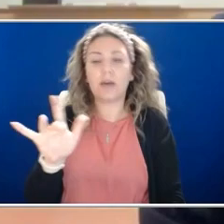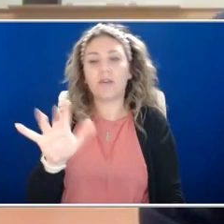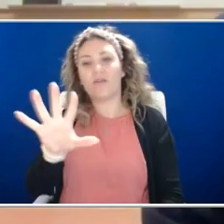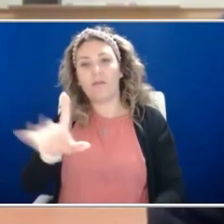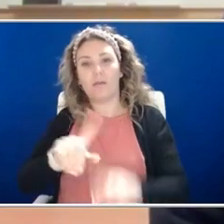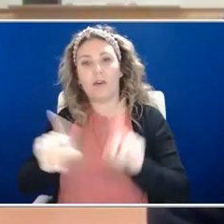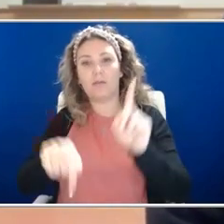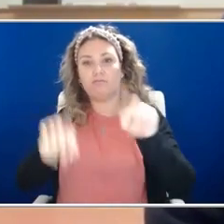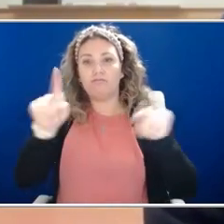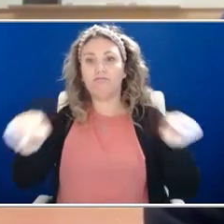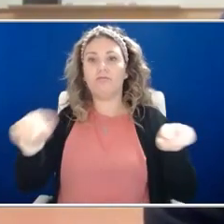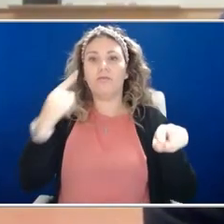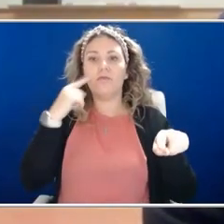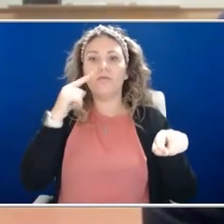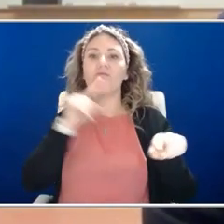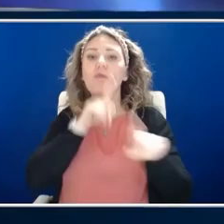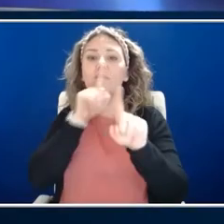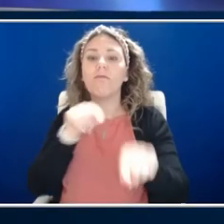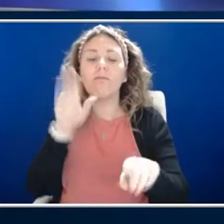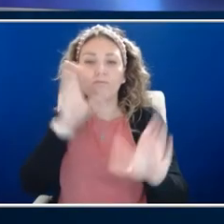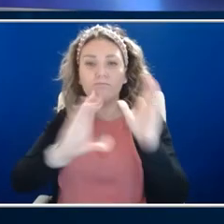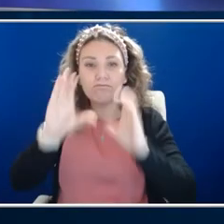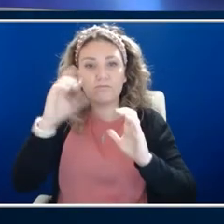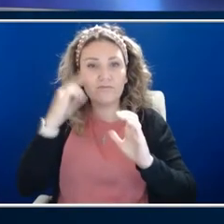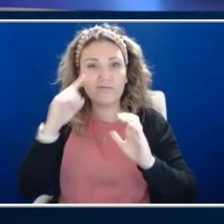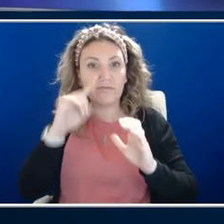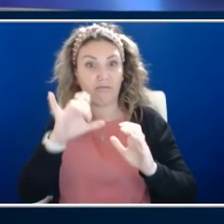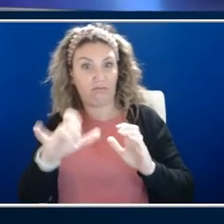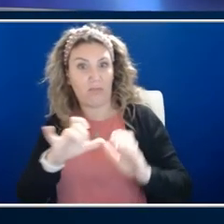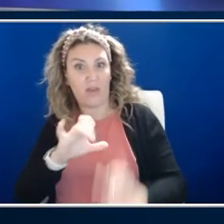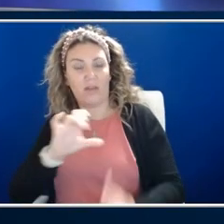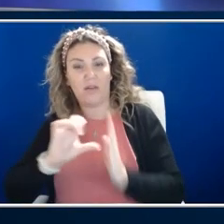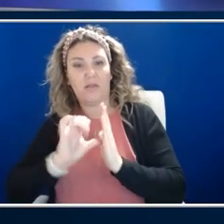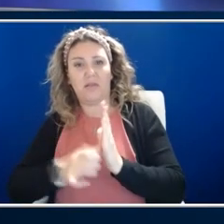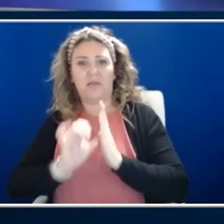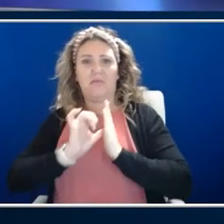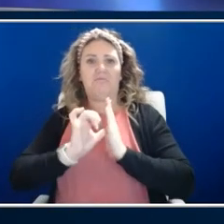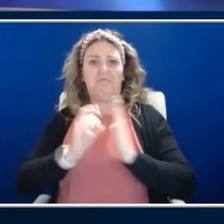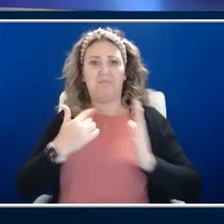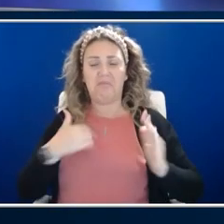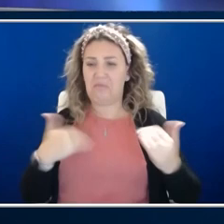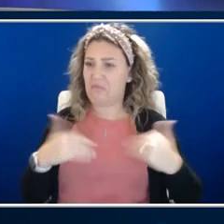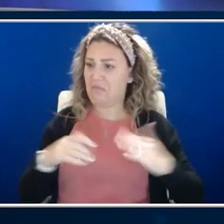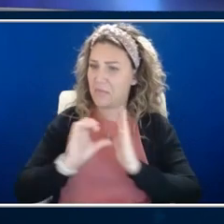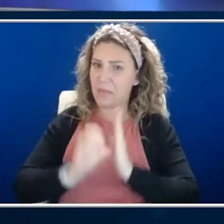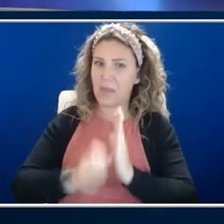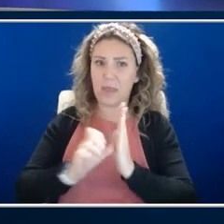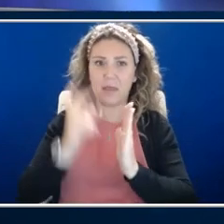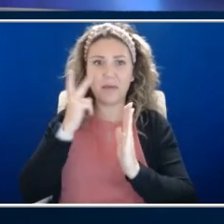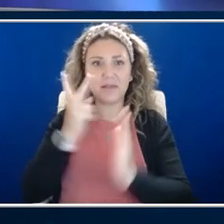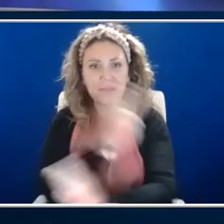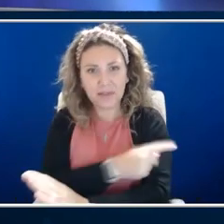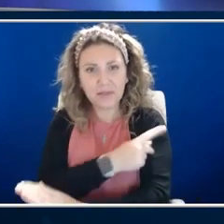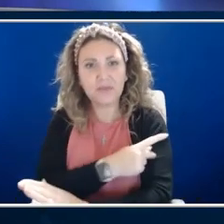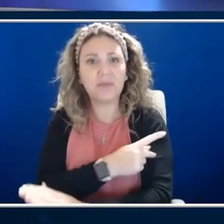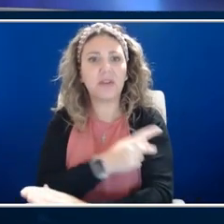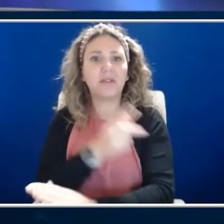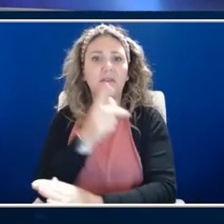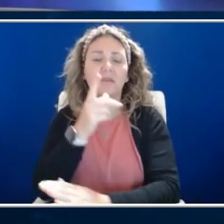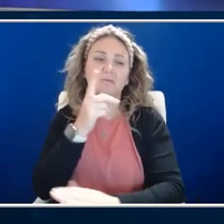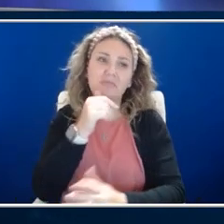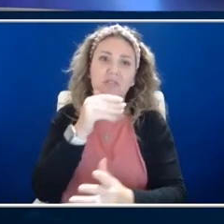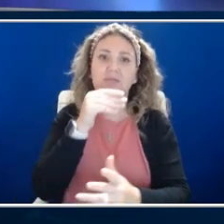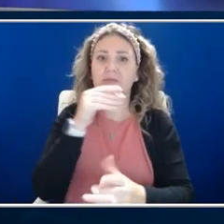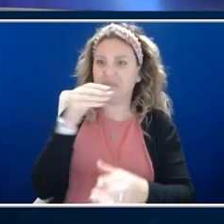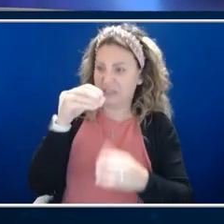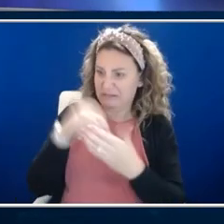to get to the answer you're looking for. Which is pretty impressive. I'm just impressed that I can see a patient who's been in an epic hospital, and I can look at